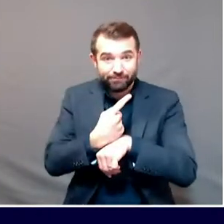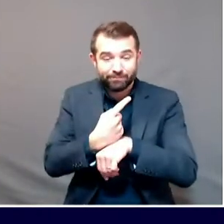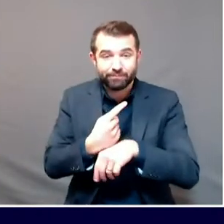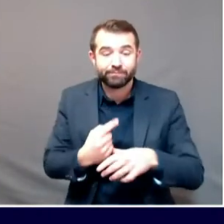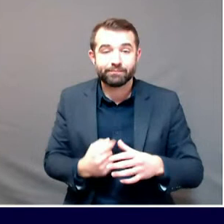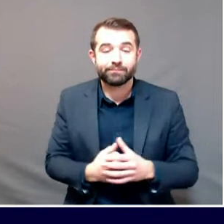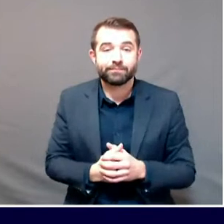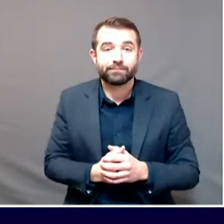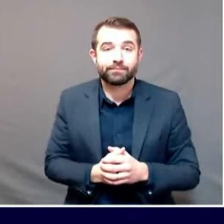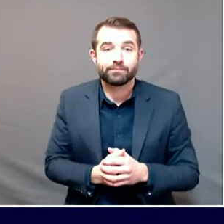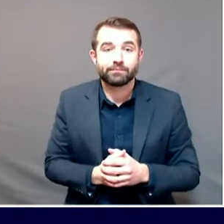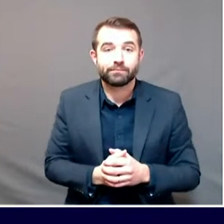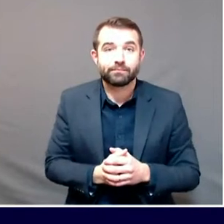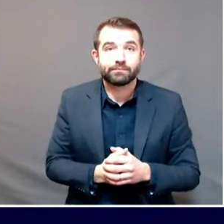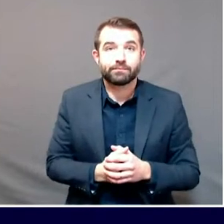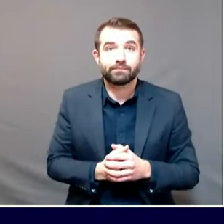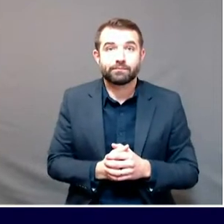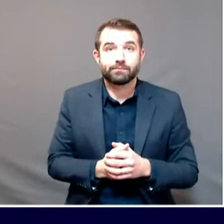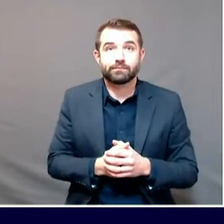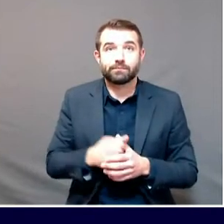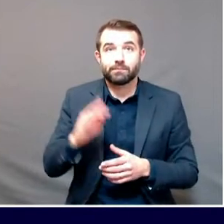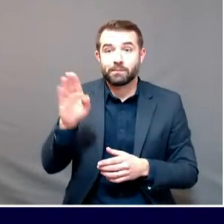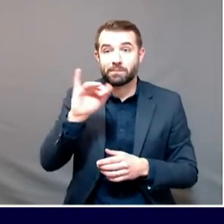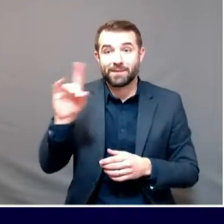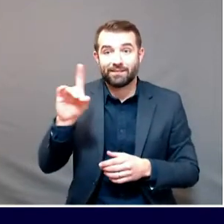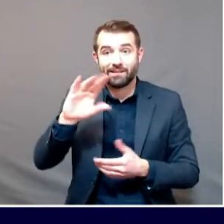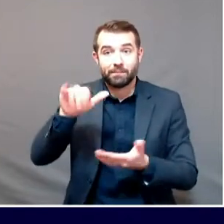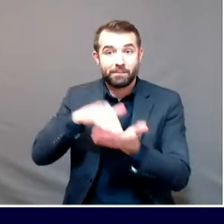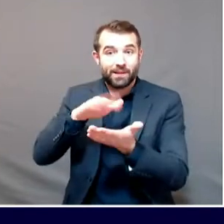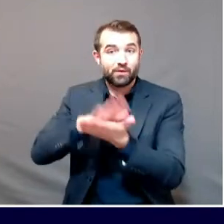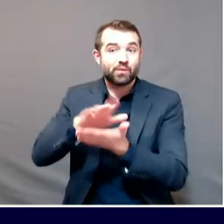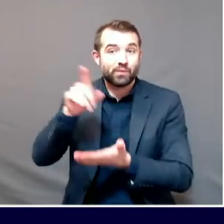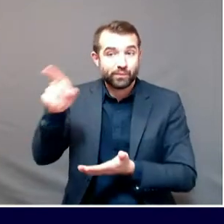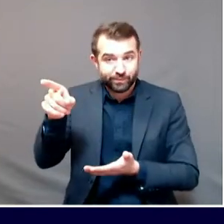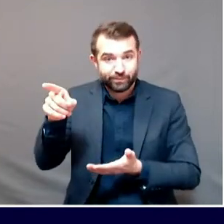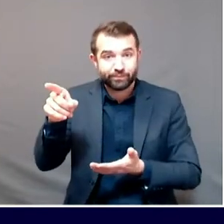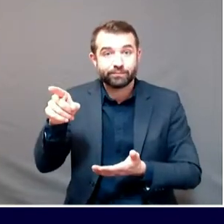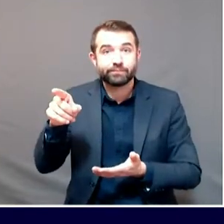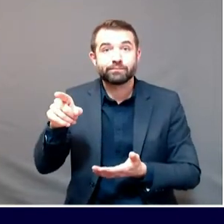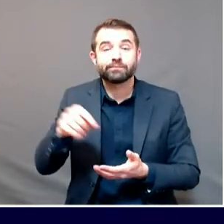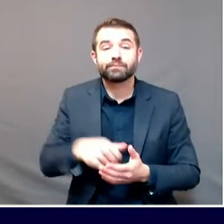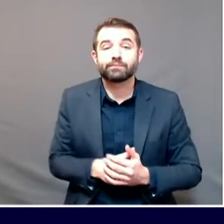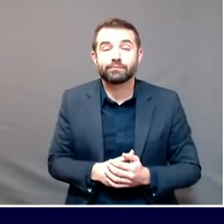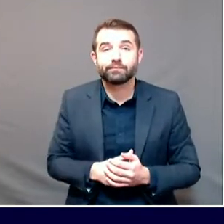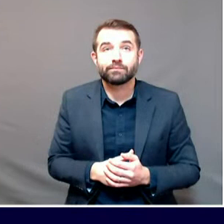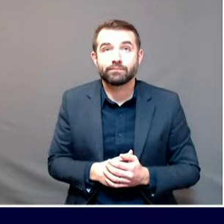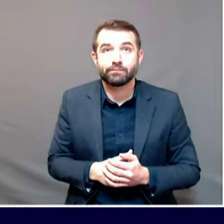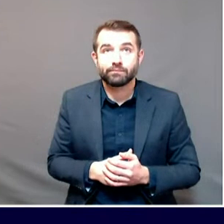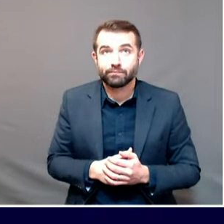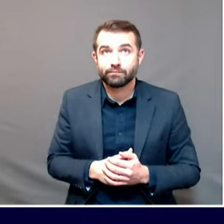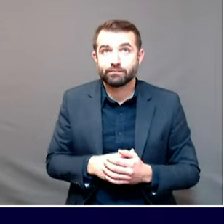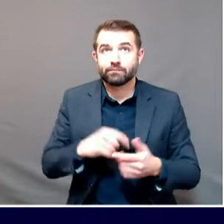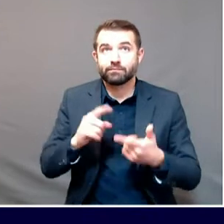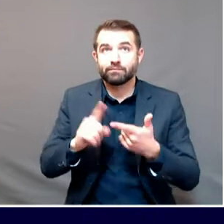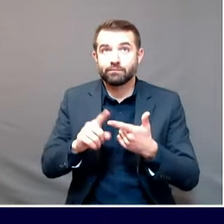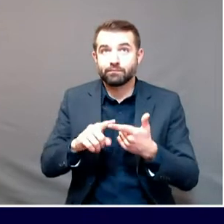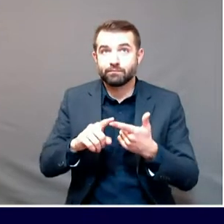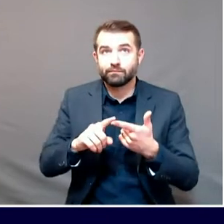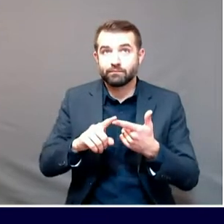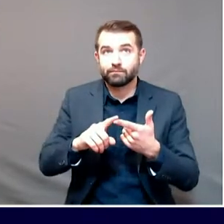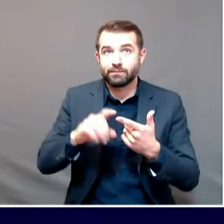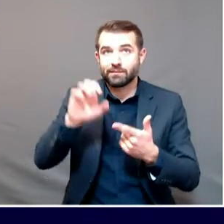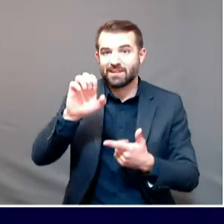The first is at the Biddeford Middle School. Another outbreak that we have opened is at Eastern Maine Medical